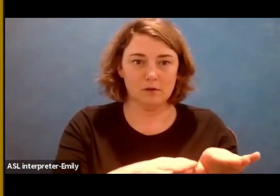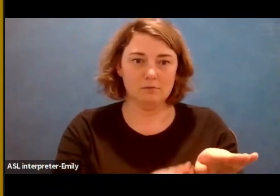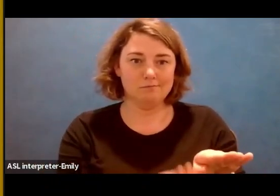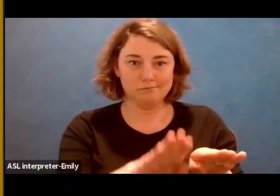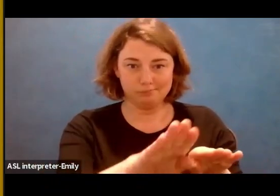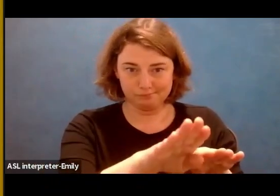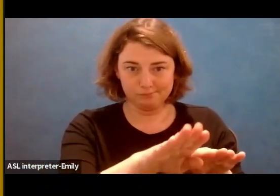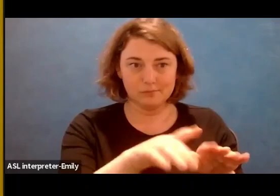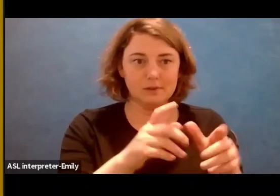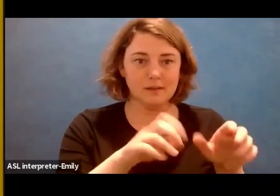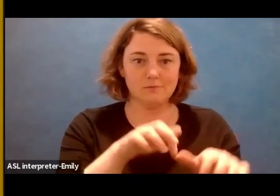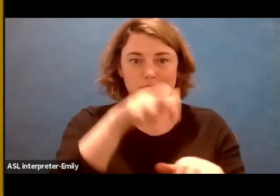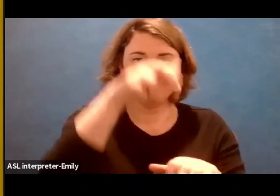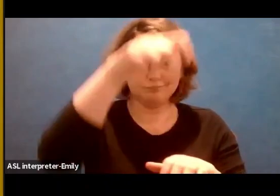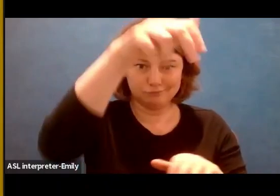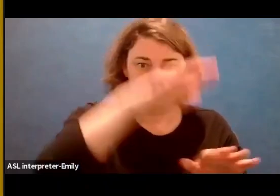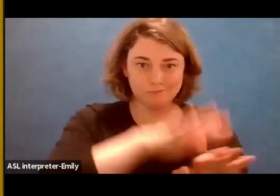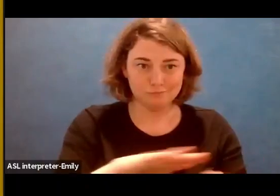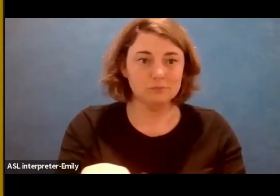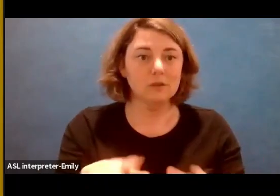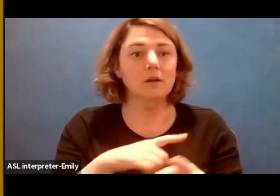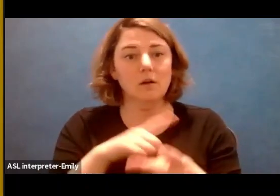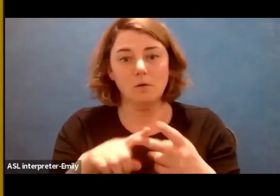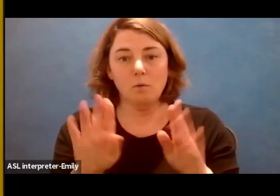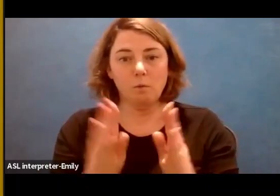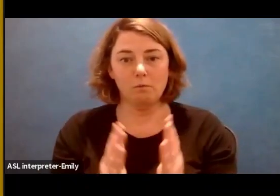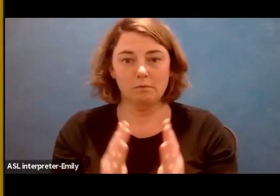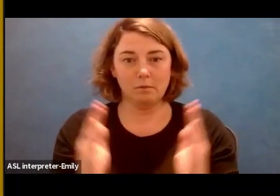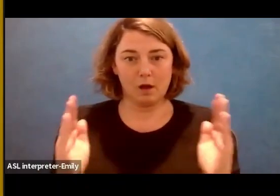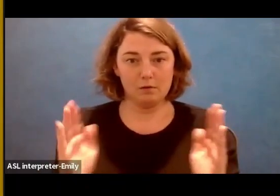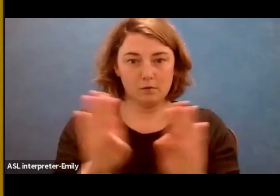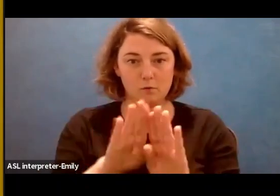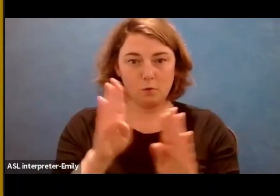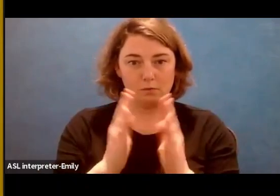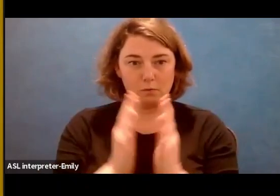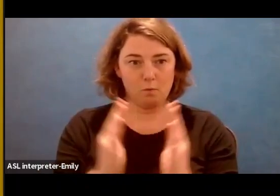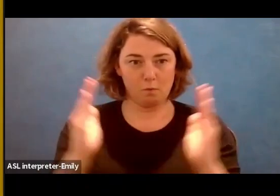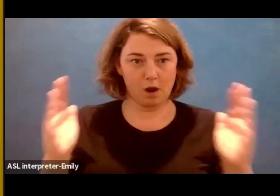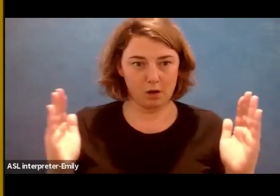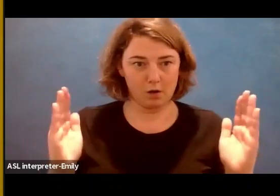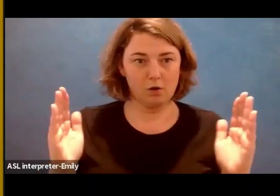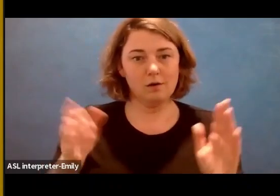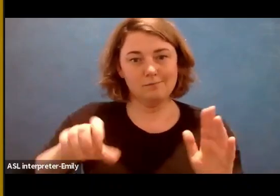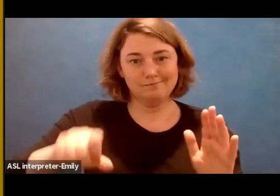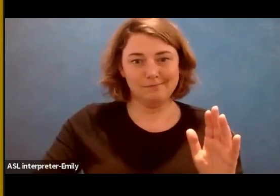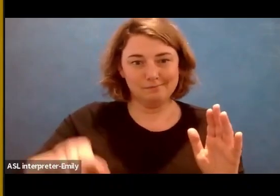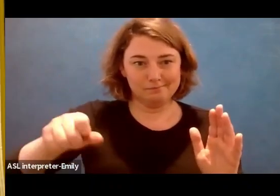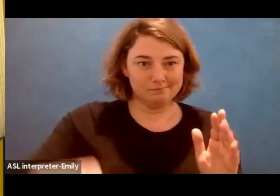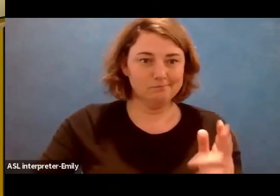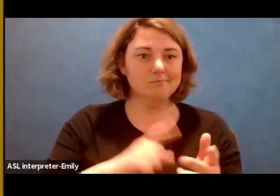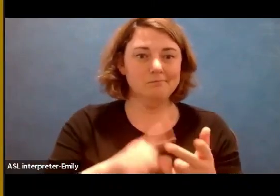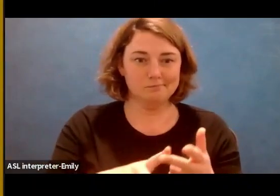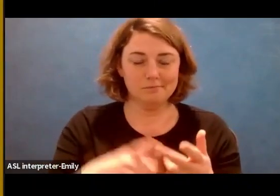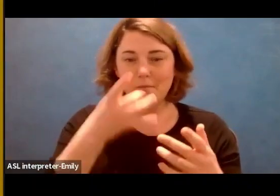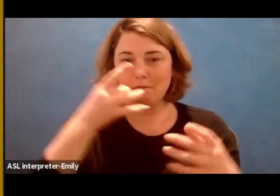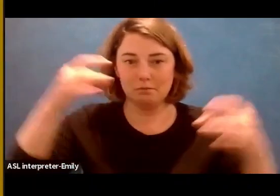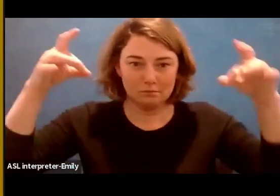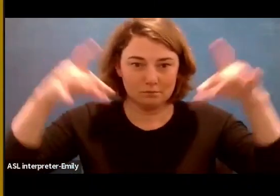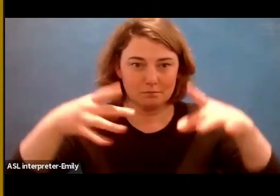inches, lever style door handles, well-lit pathways, entry points. Next slide.